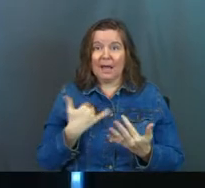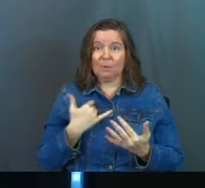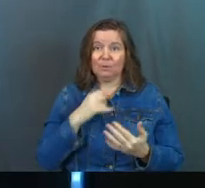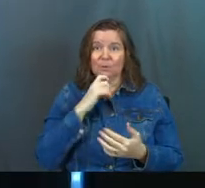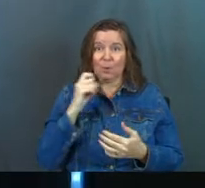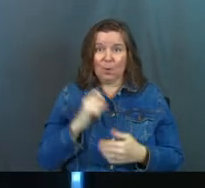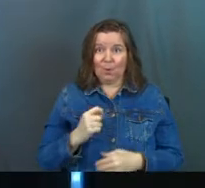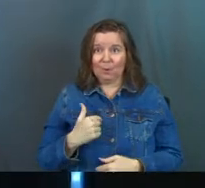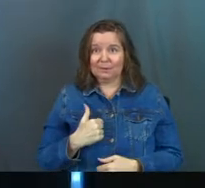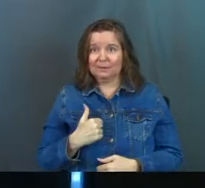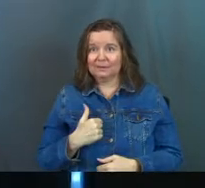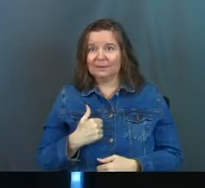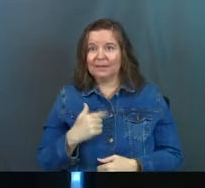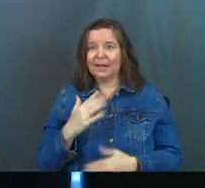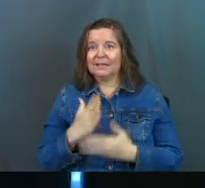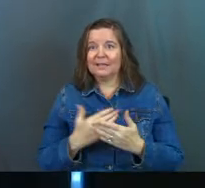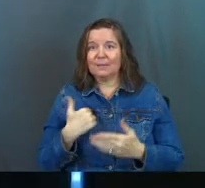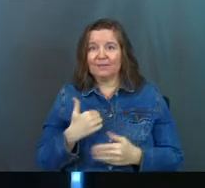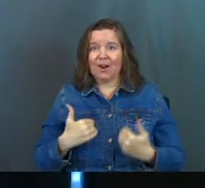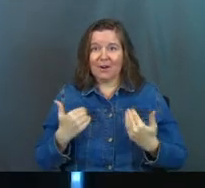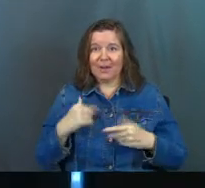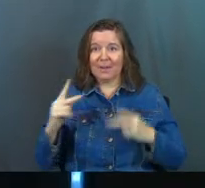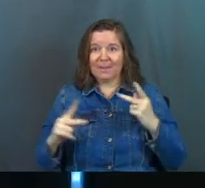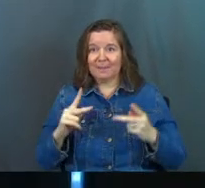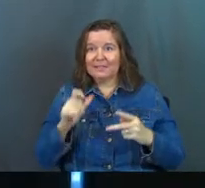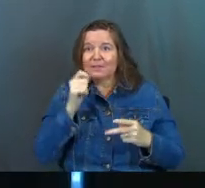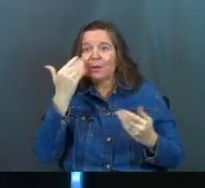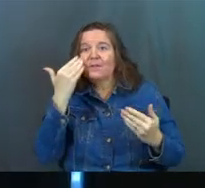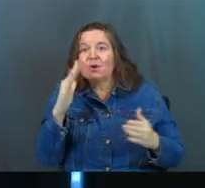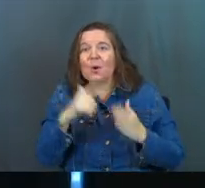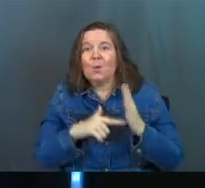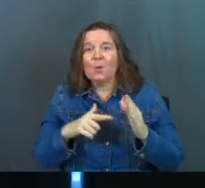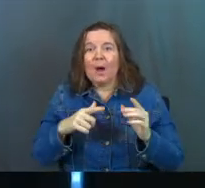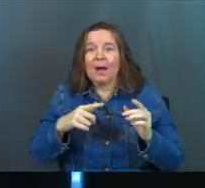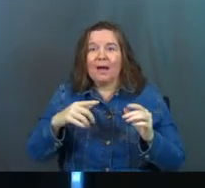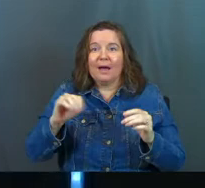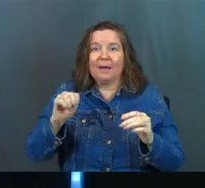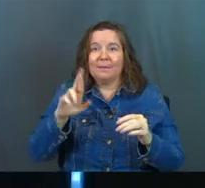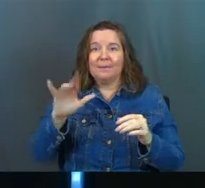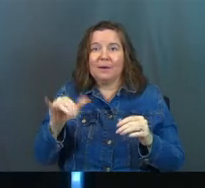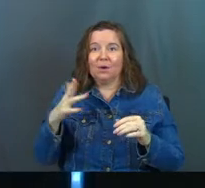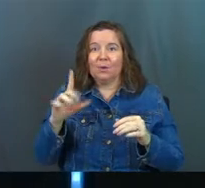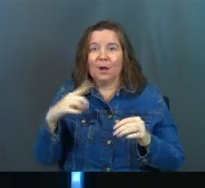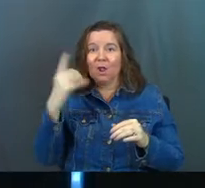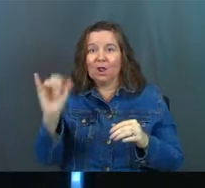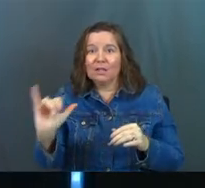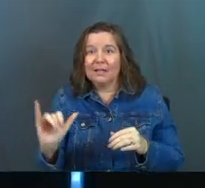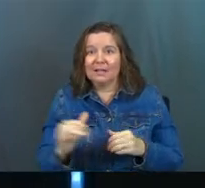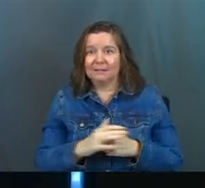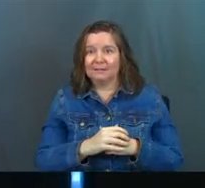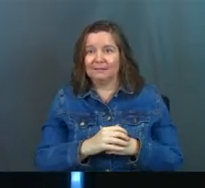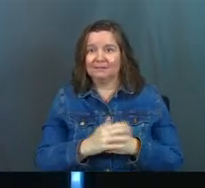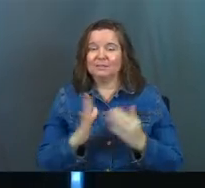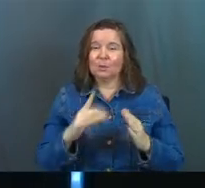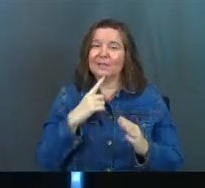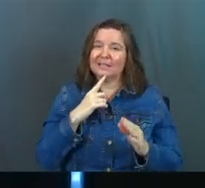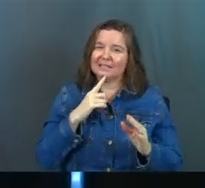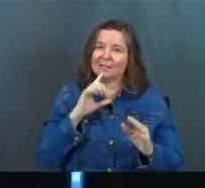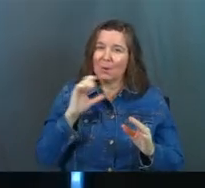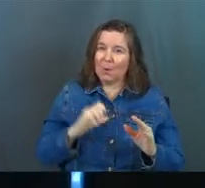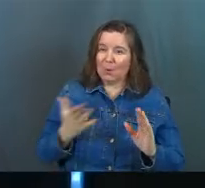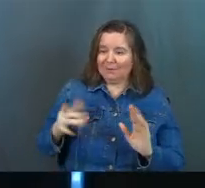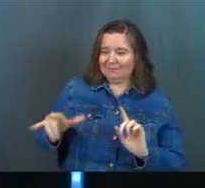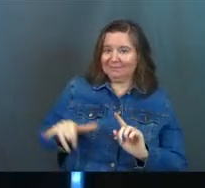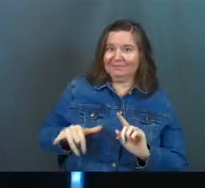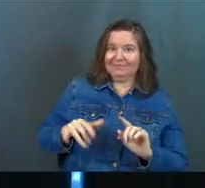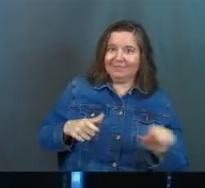way too old and that some of our younger folks don't even know what a merry-go-round is. So here's the relic